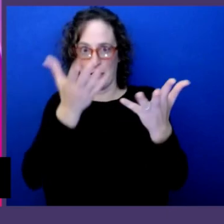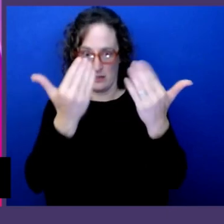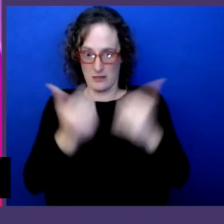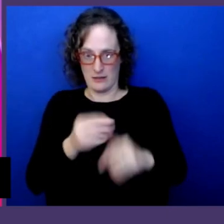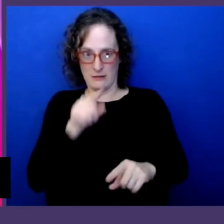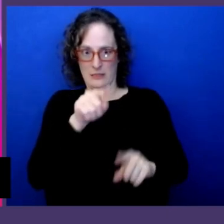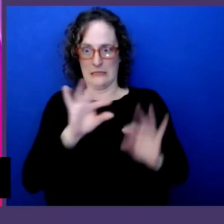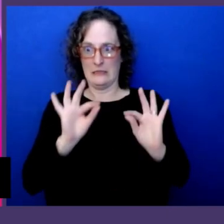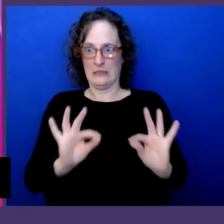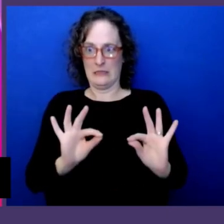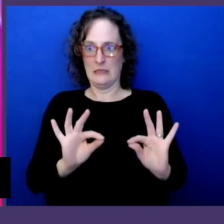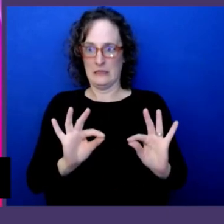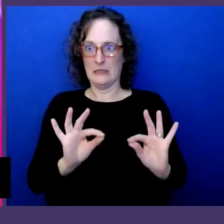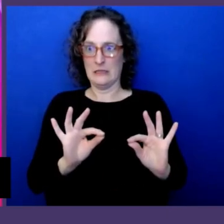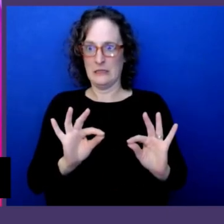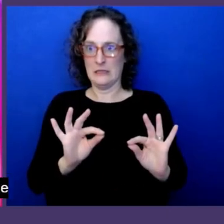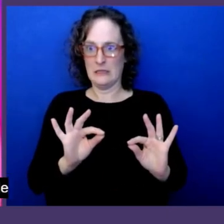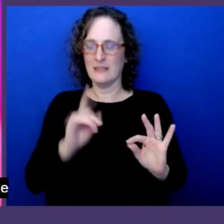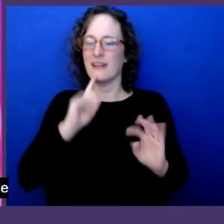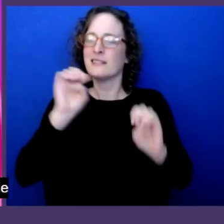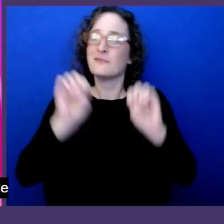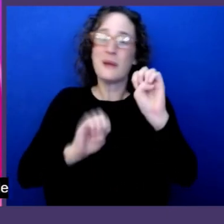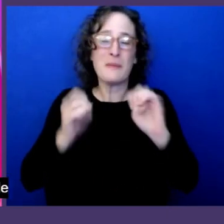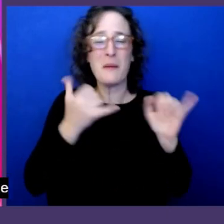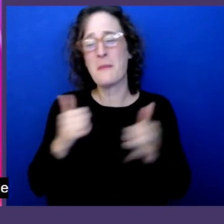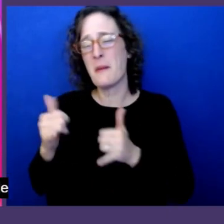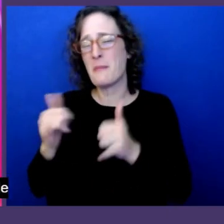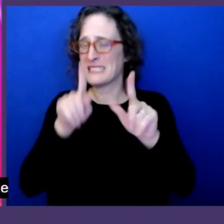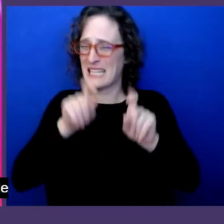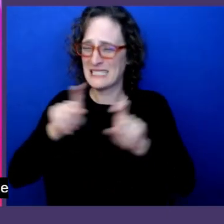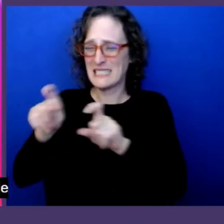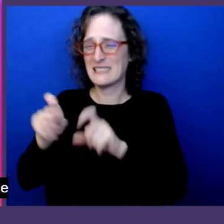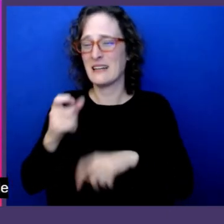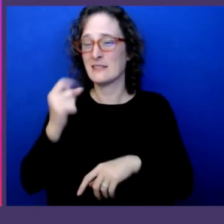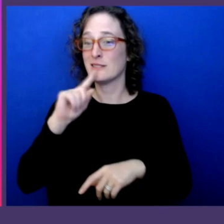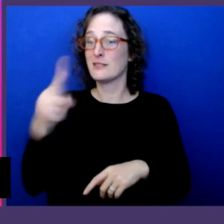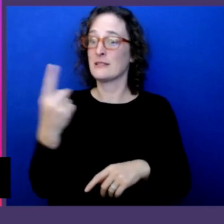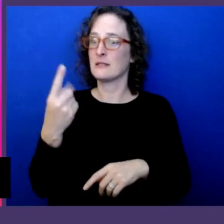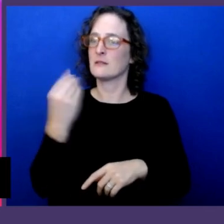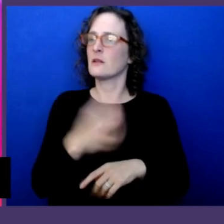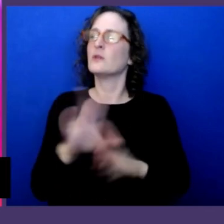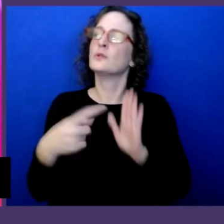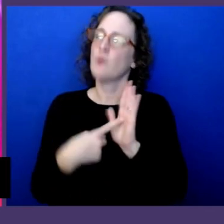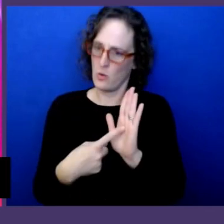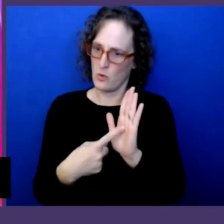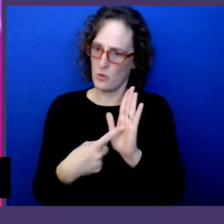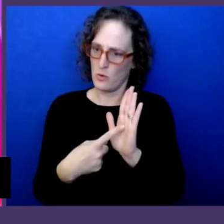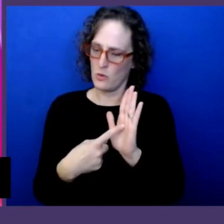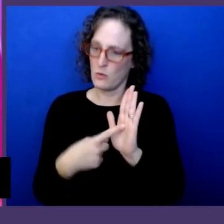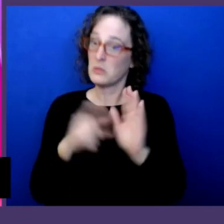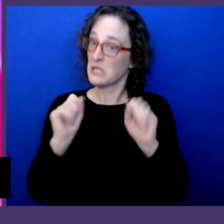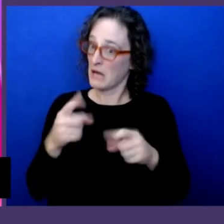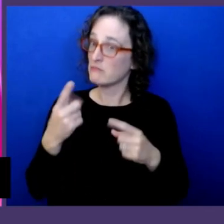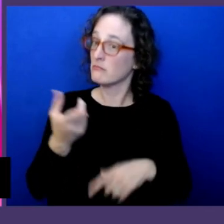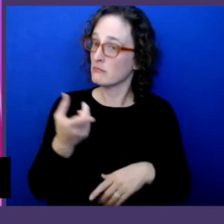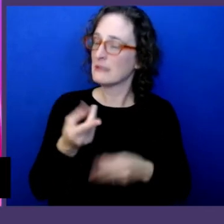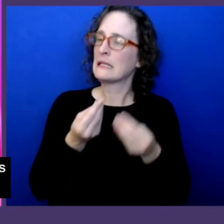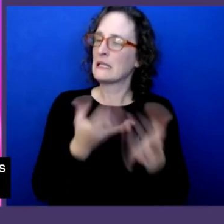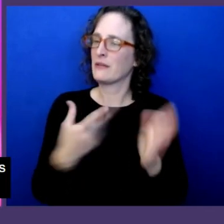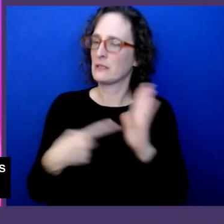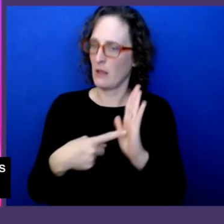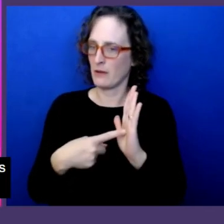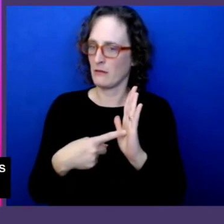is you don't just want to tell, you want to show whenever it's possible. So give it examples of everything. That helps it really understand what you mean, if you